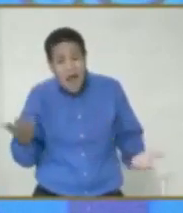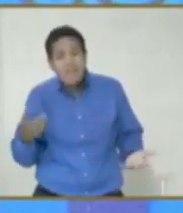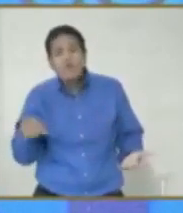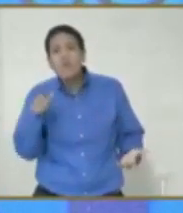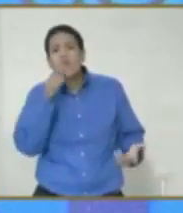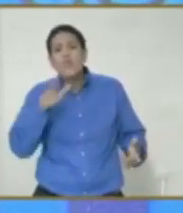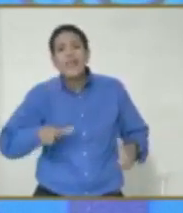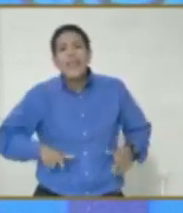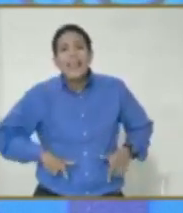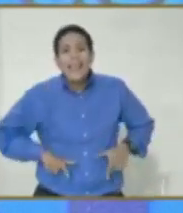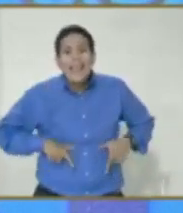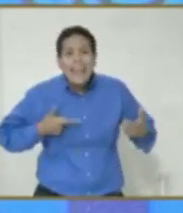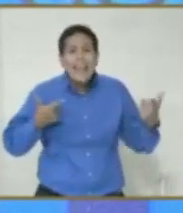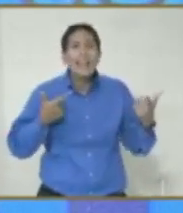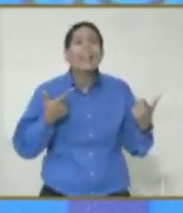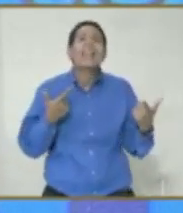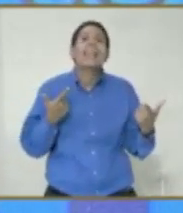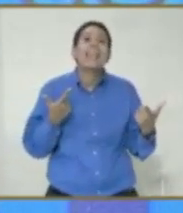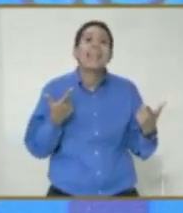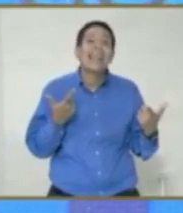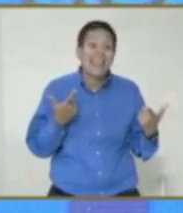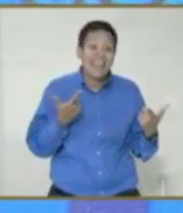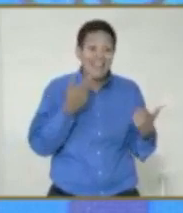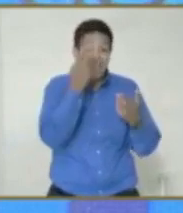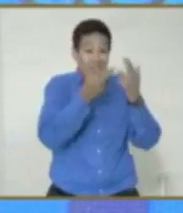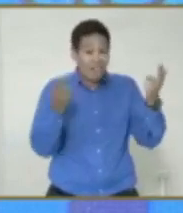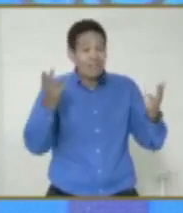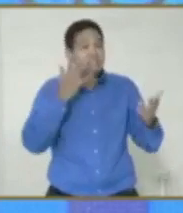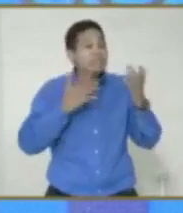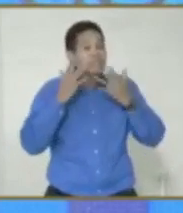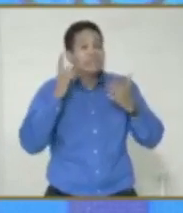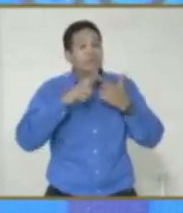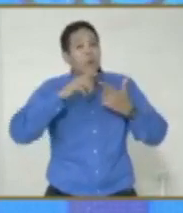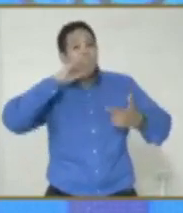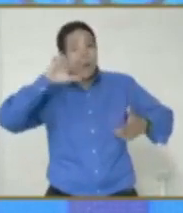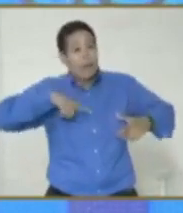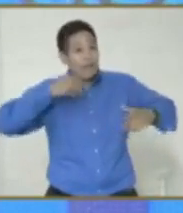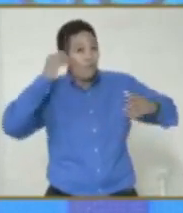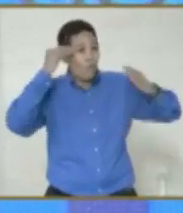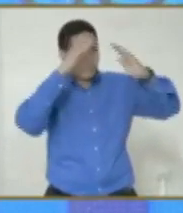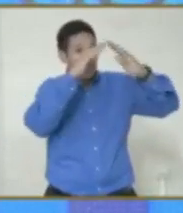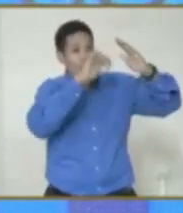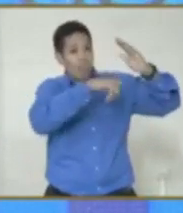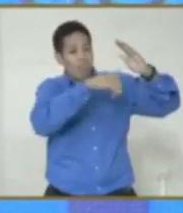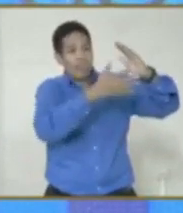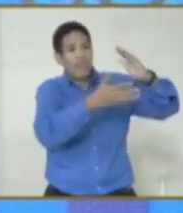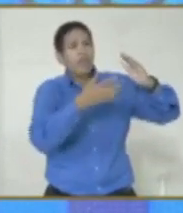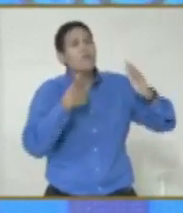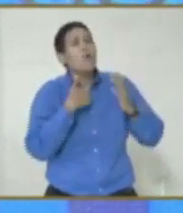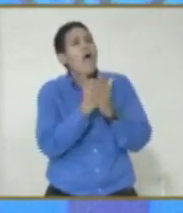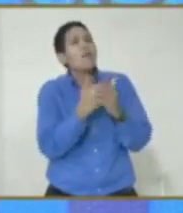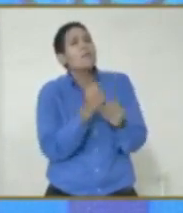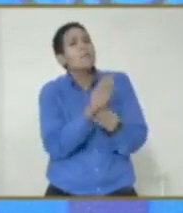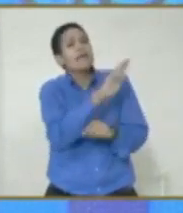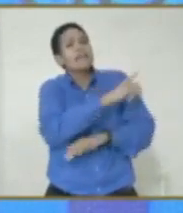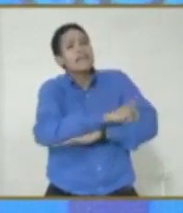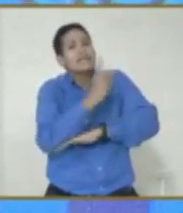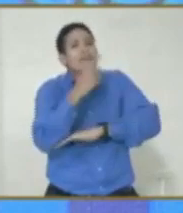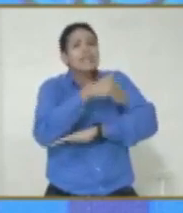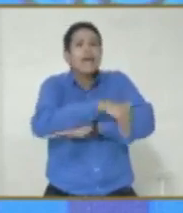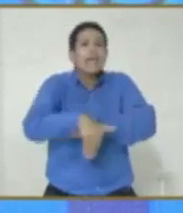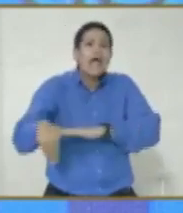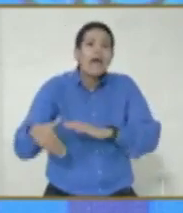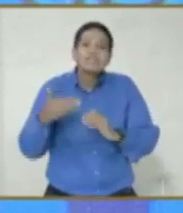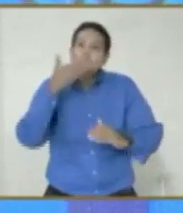living within our infirmaries across the country, if we can help to make their days and nights much